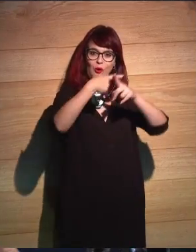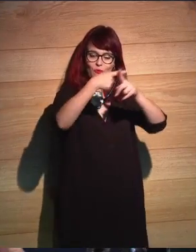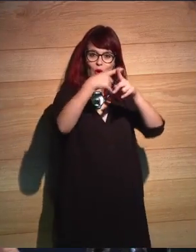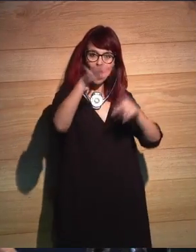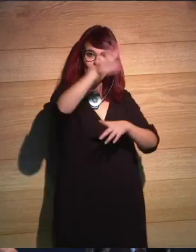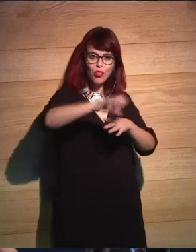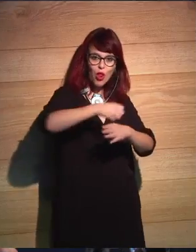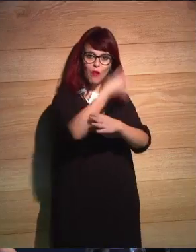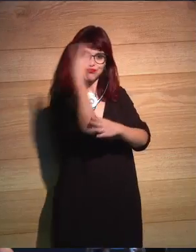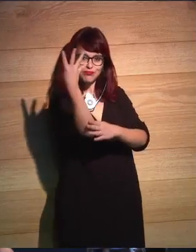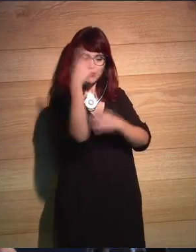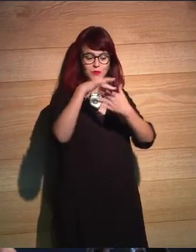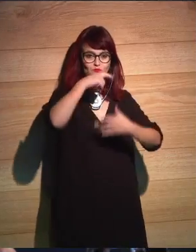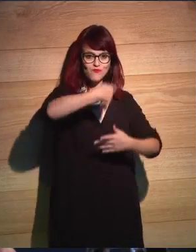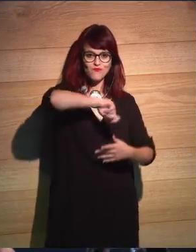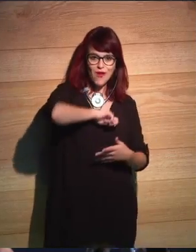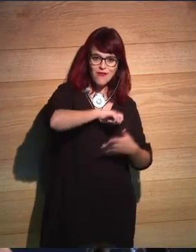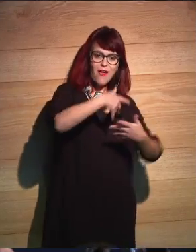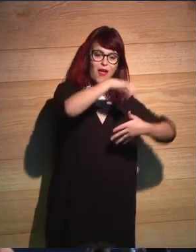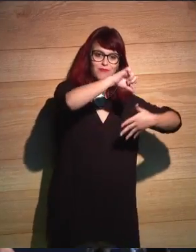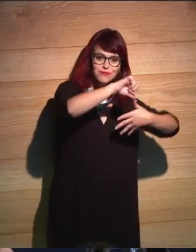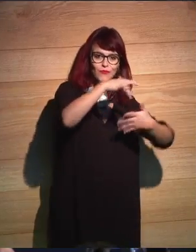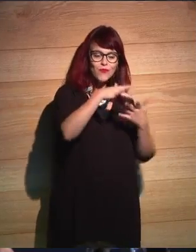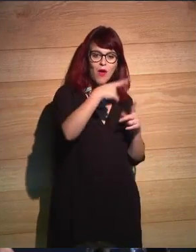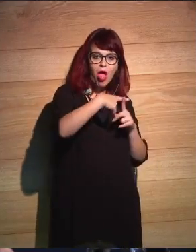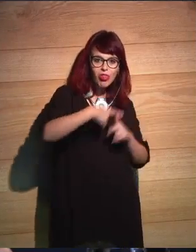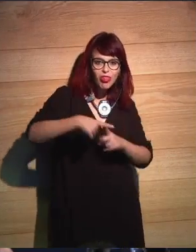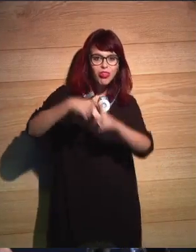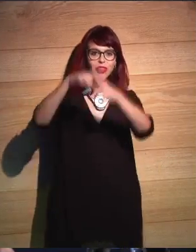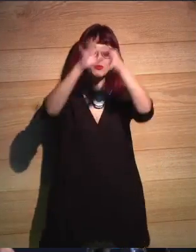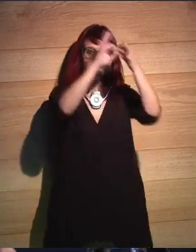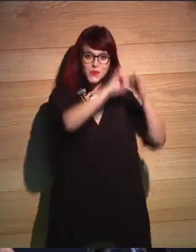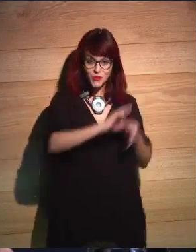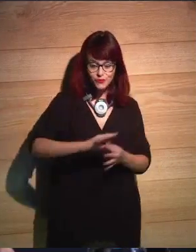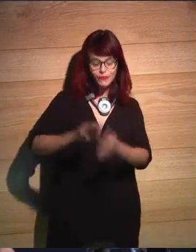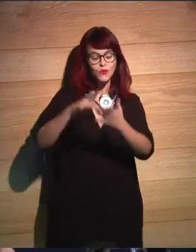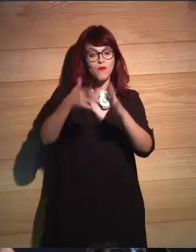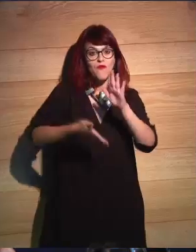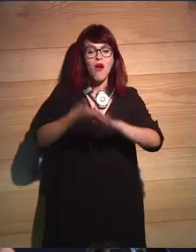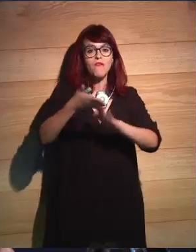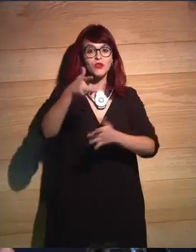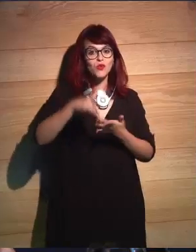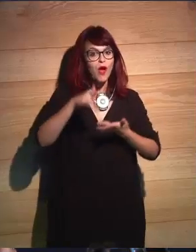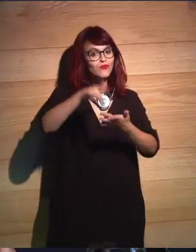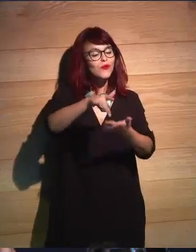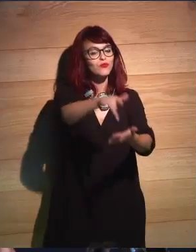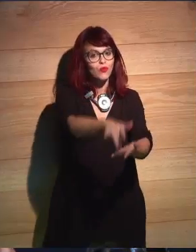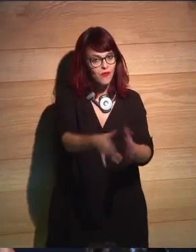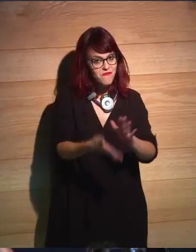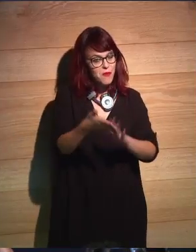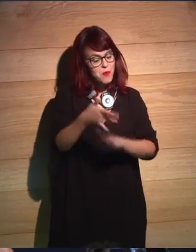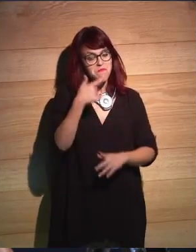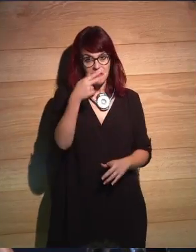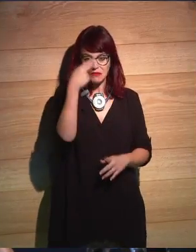exchange between two regions. I think it is an exchange that is becoming more and more consolidated, and it's